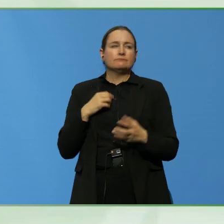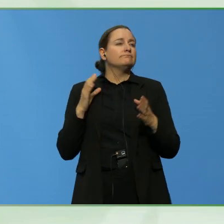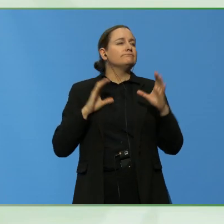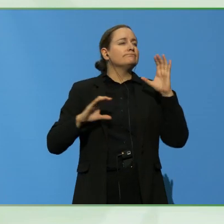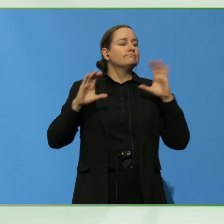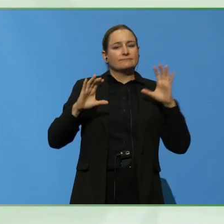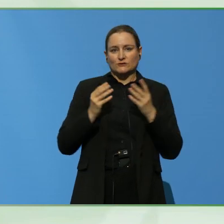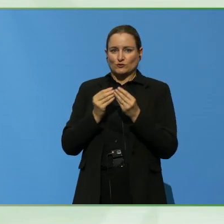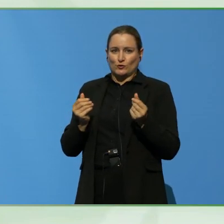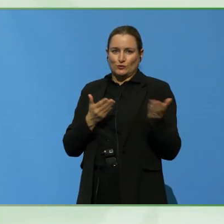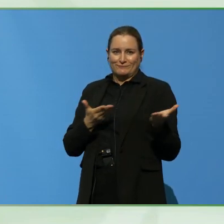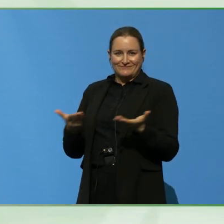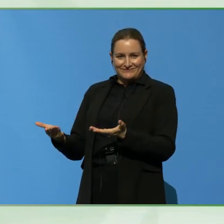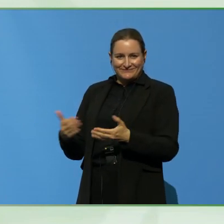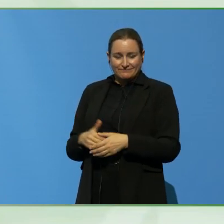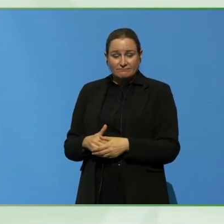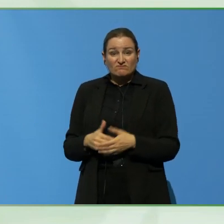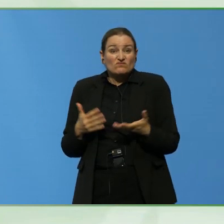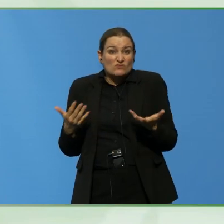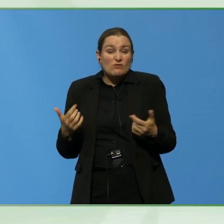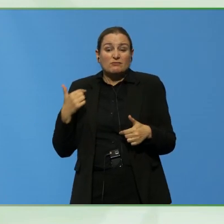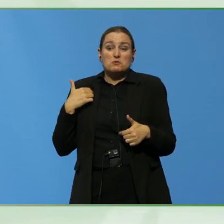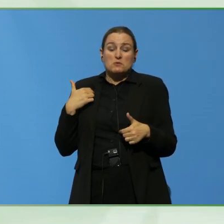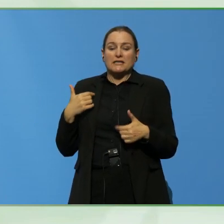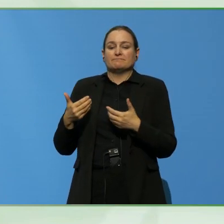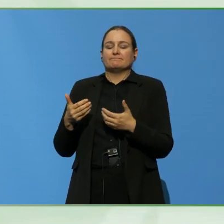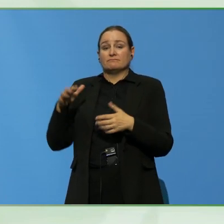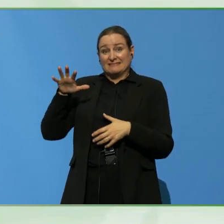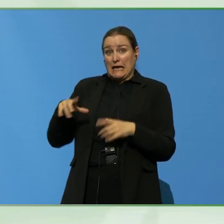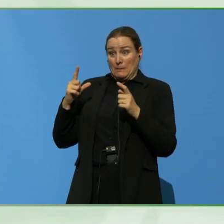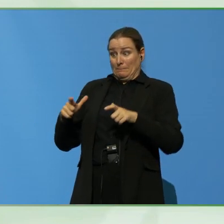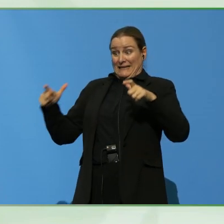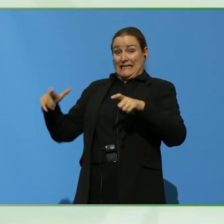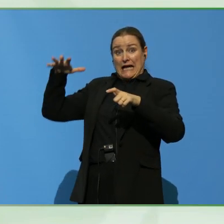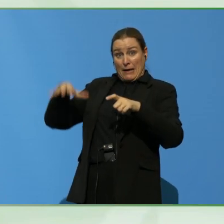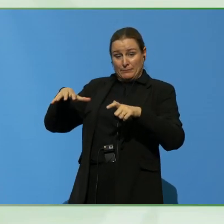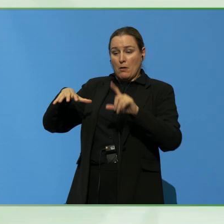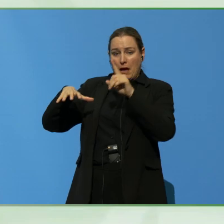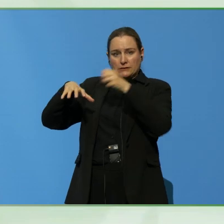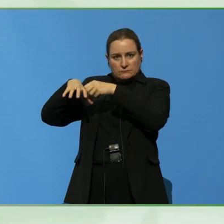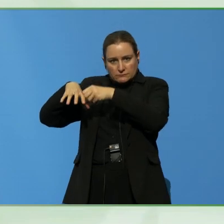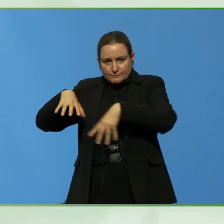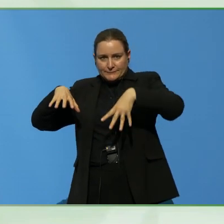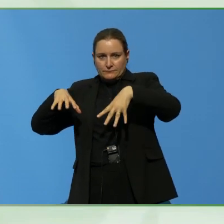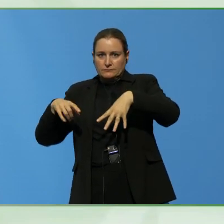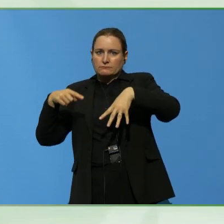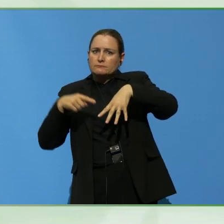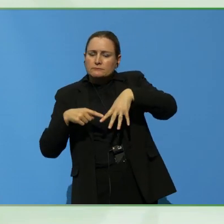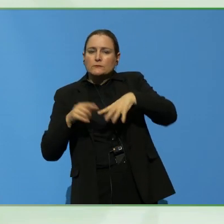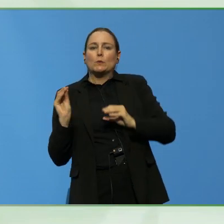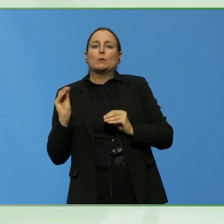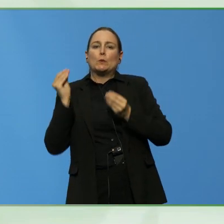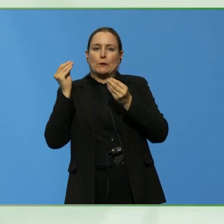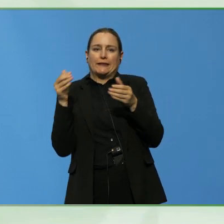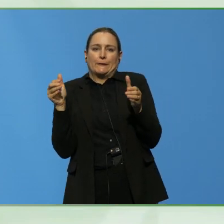create a use lab. It means that we organize some testing session that the startup